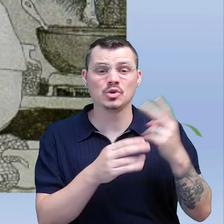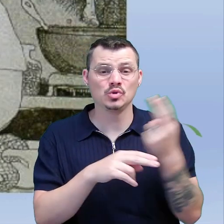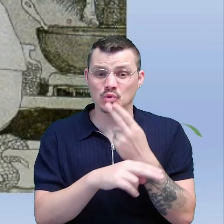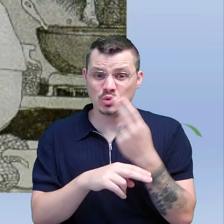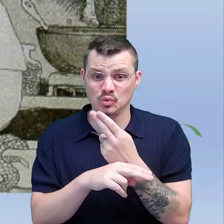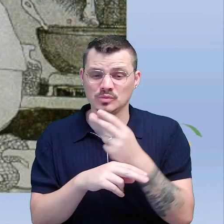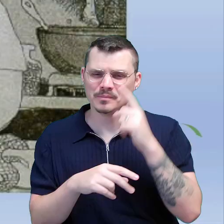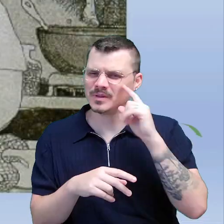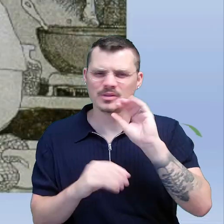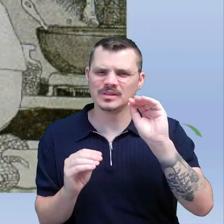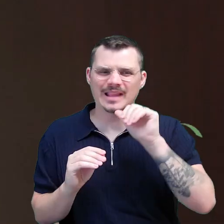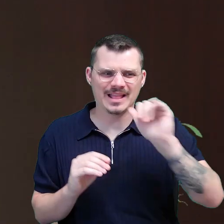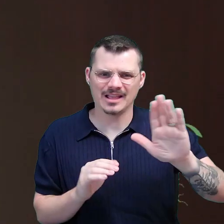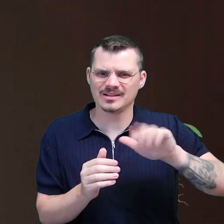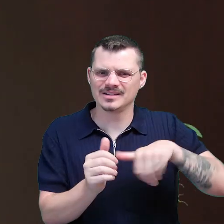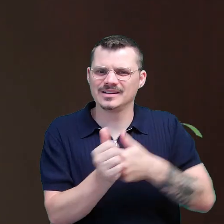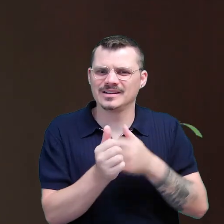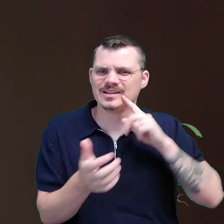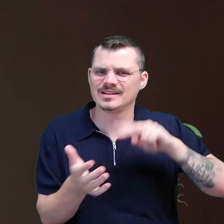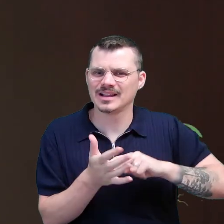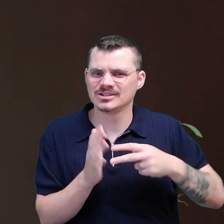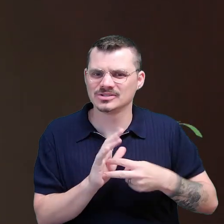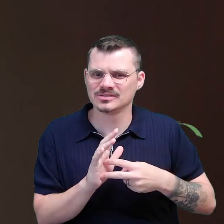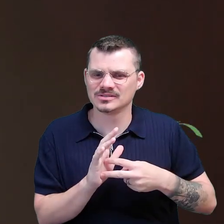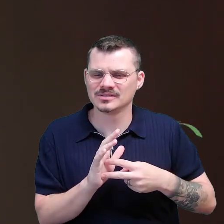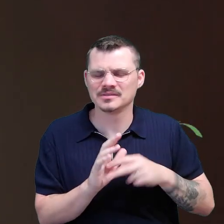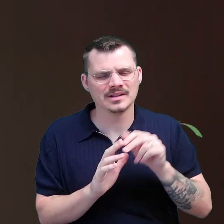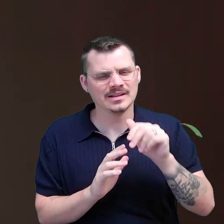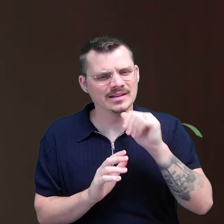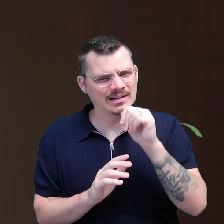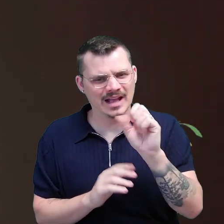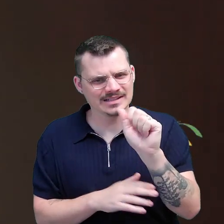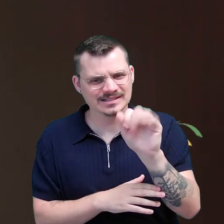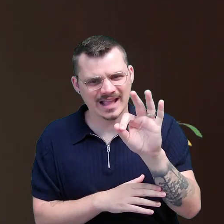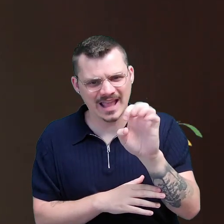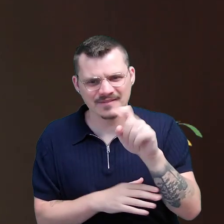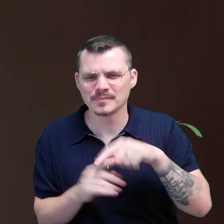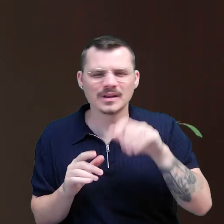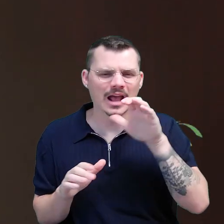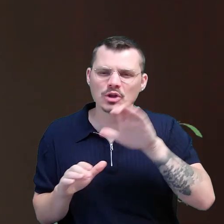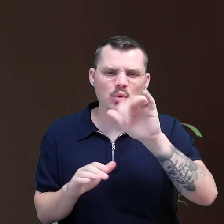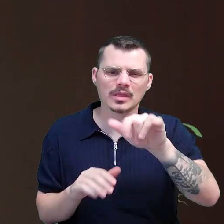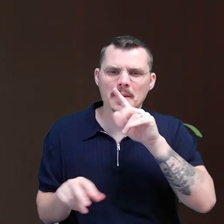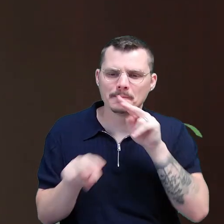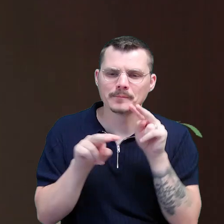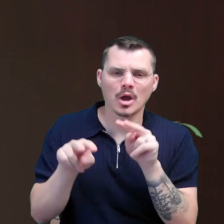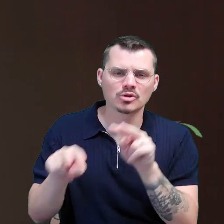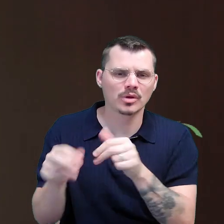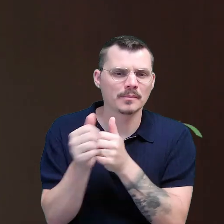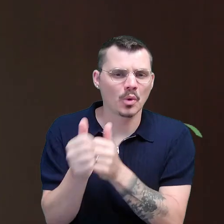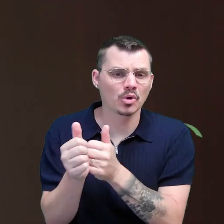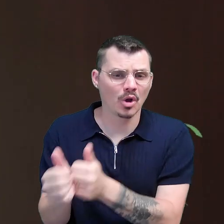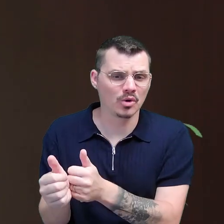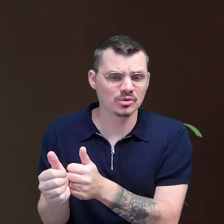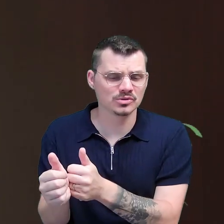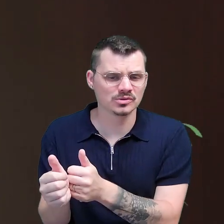never intended, which are not really very safe, but not doing the monitoring protocols,